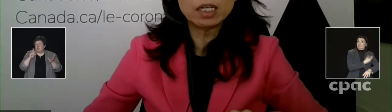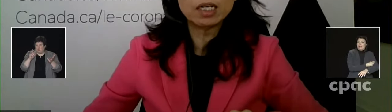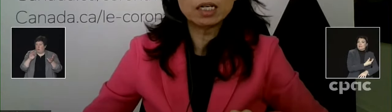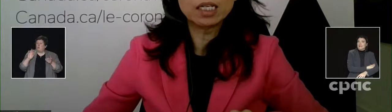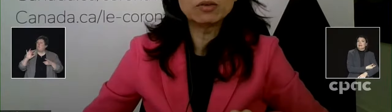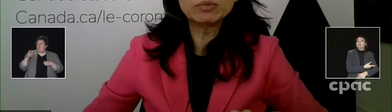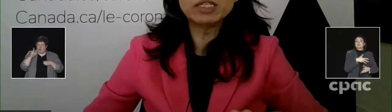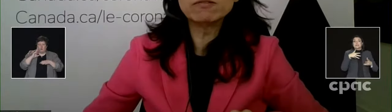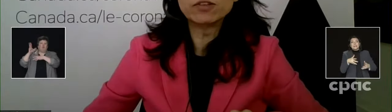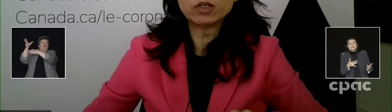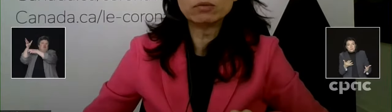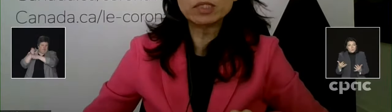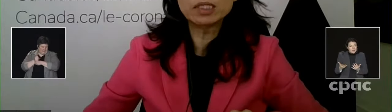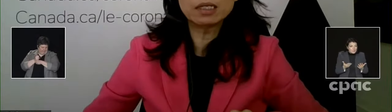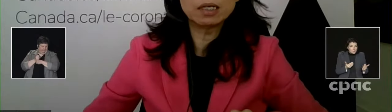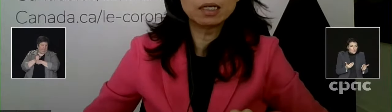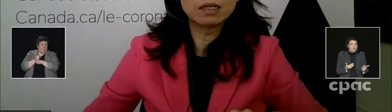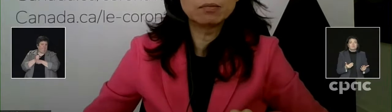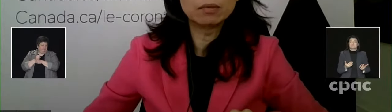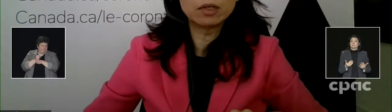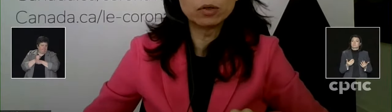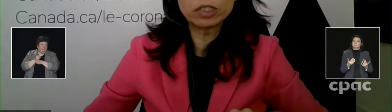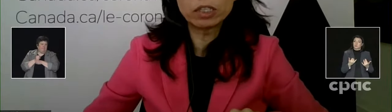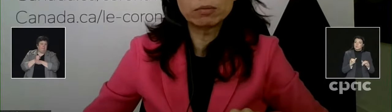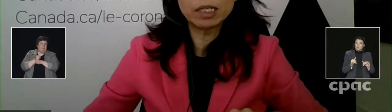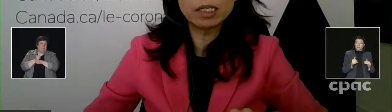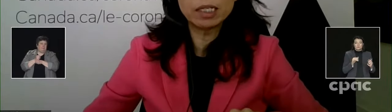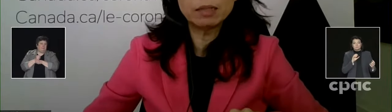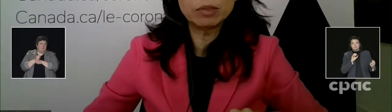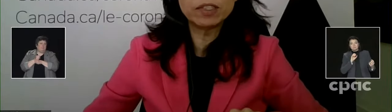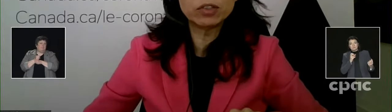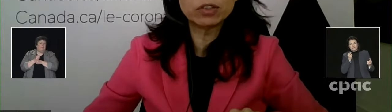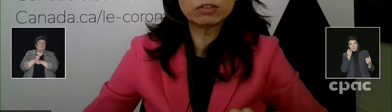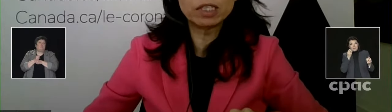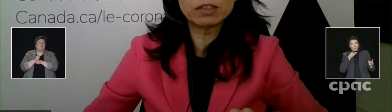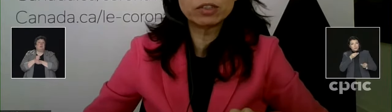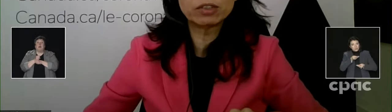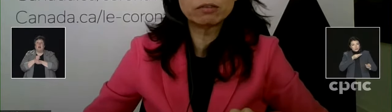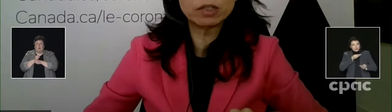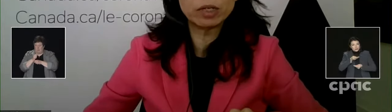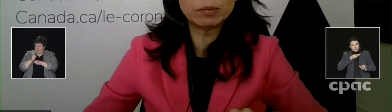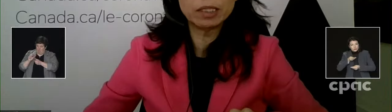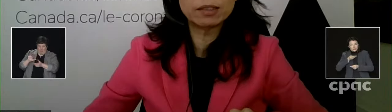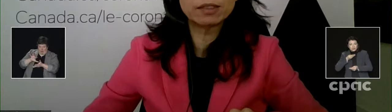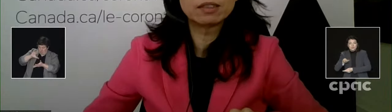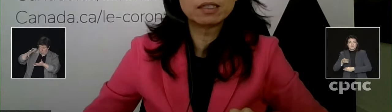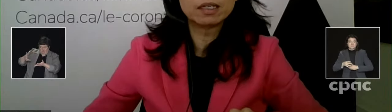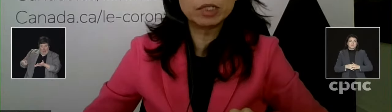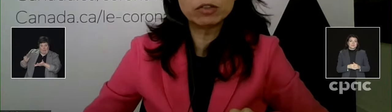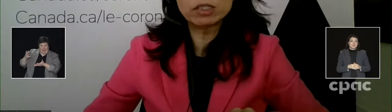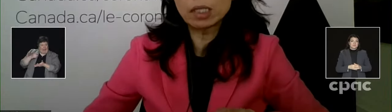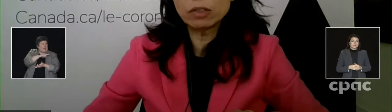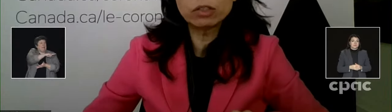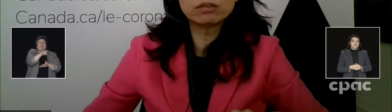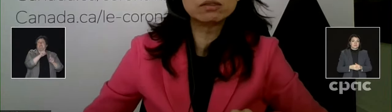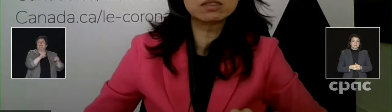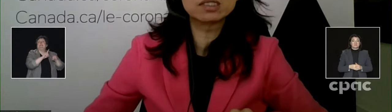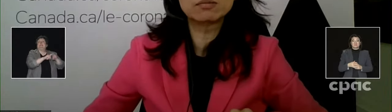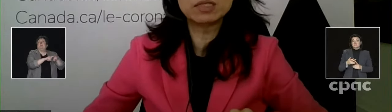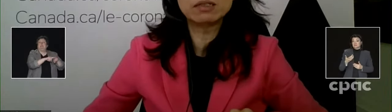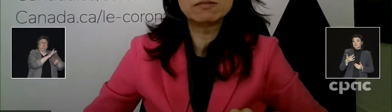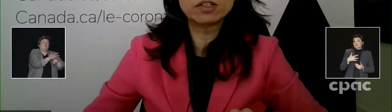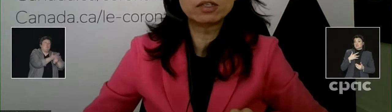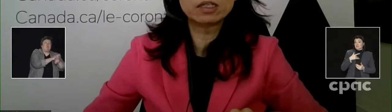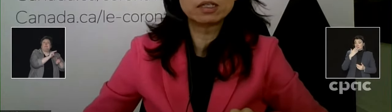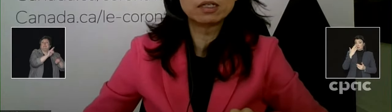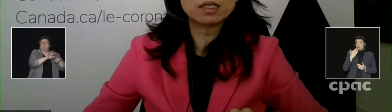March. That will be informed also by the provincial territorial requirements. But just stay tuned because